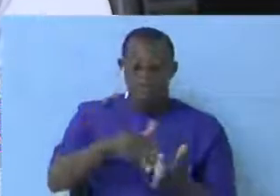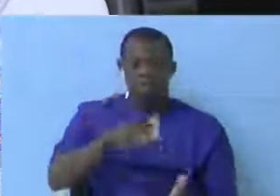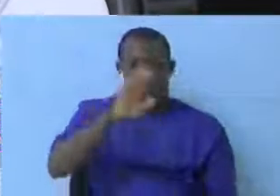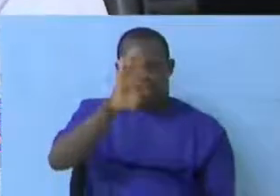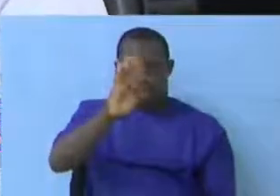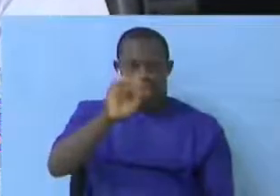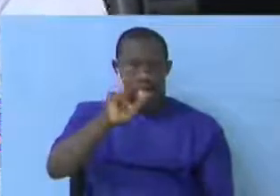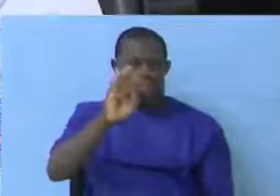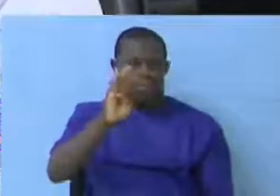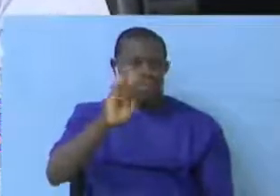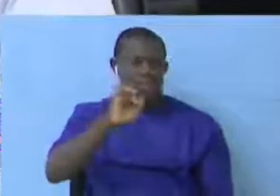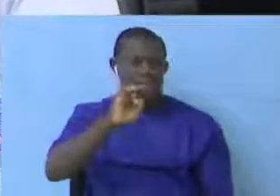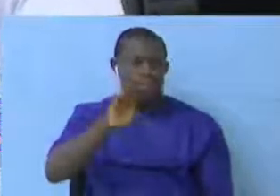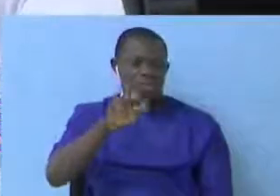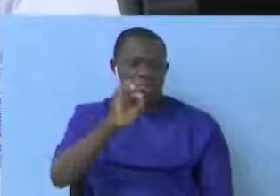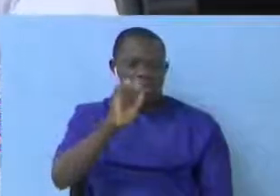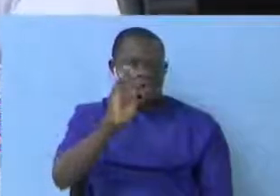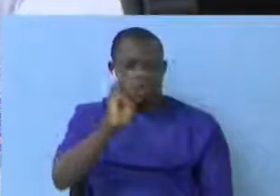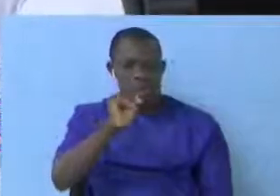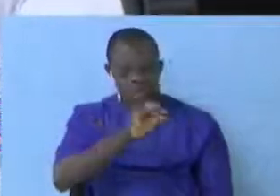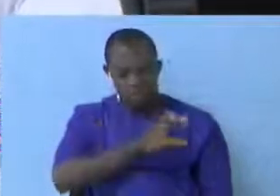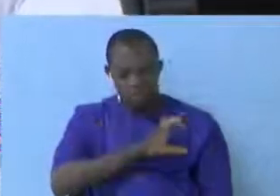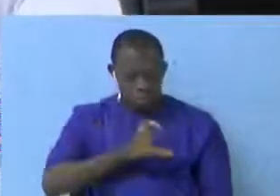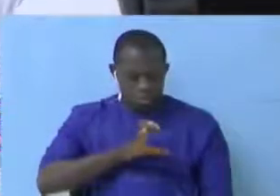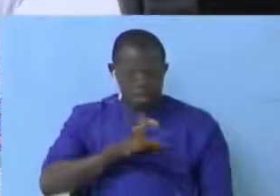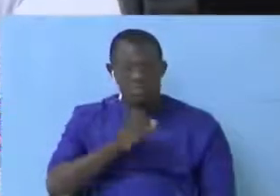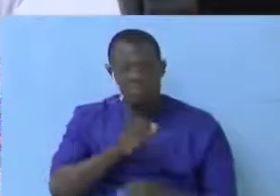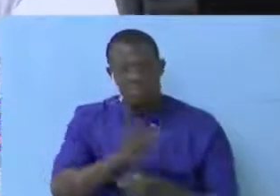nyunu be la dula sotole. you have realized that